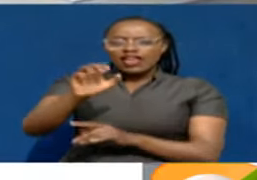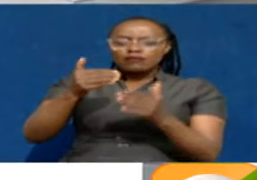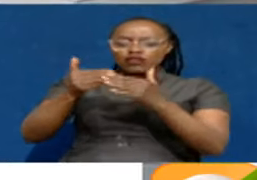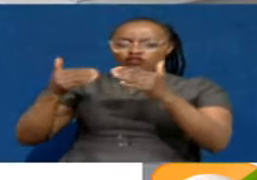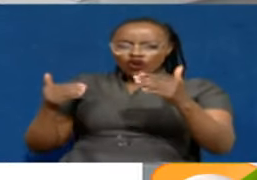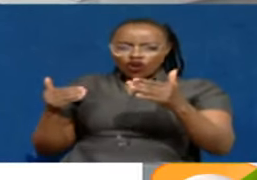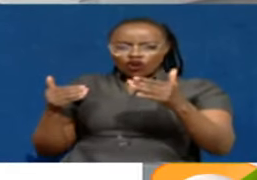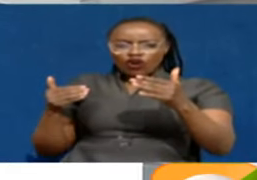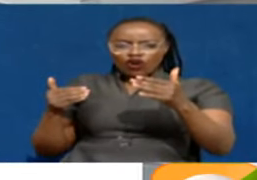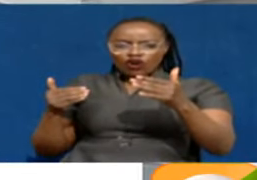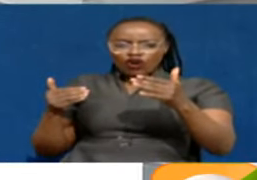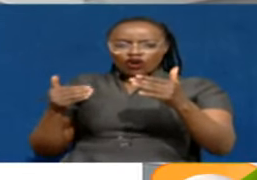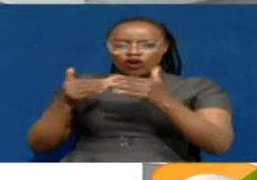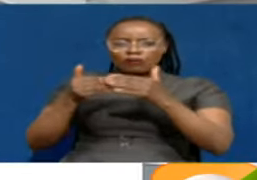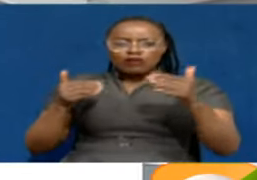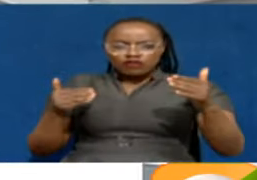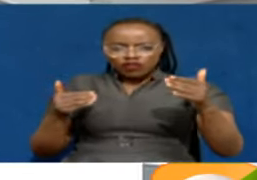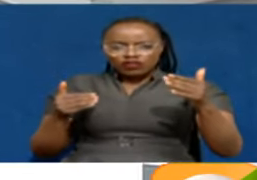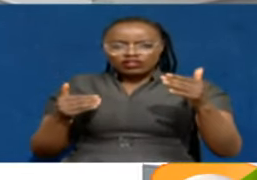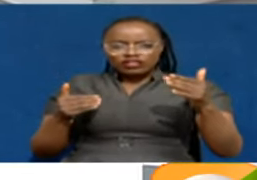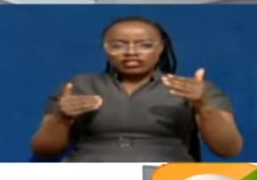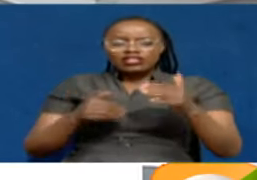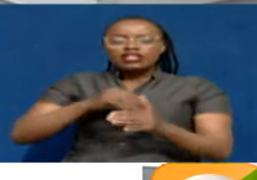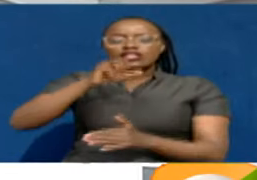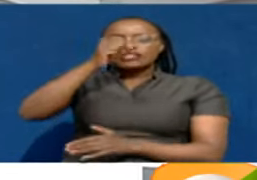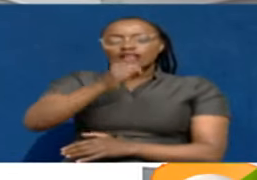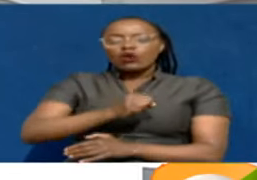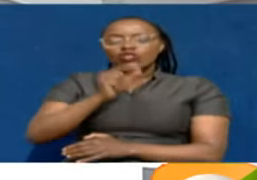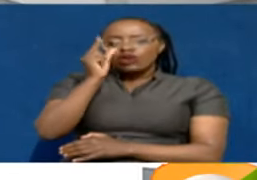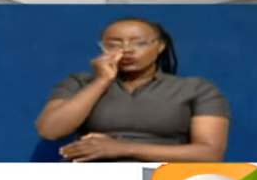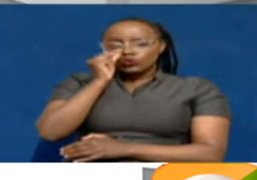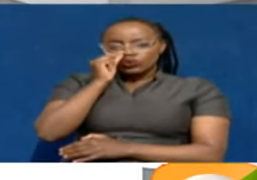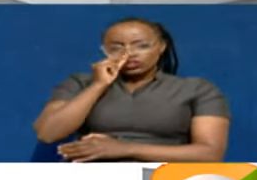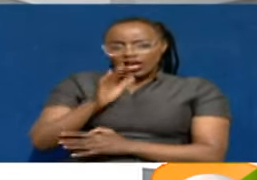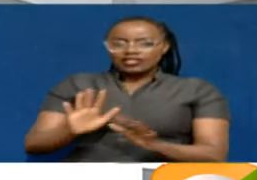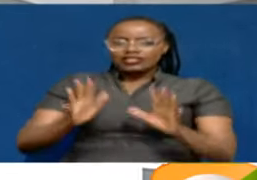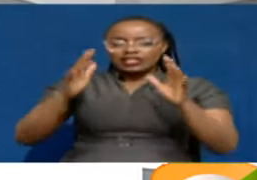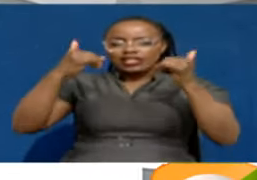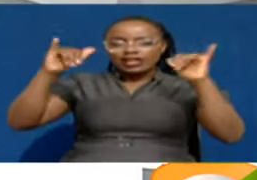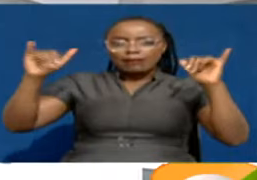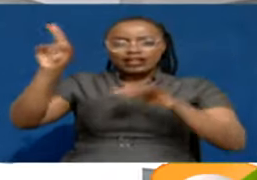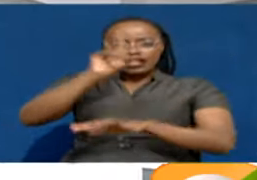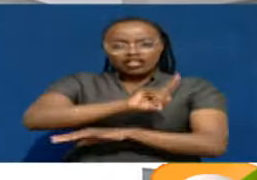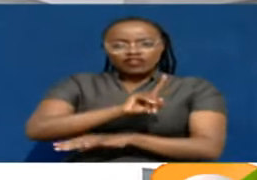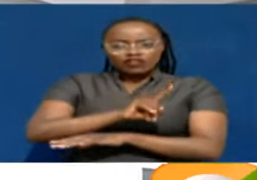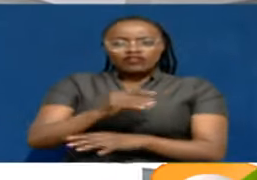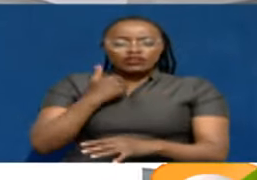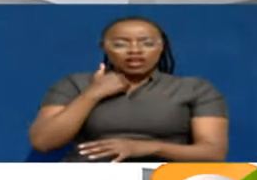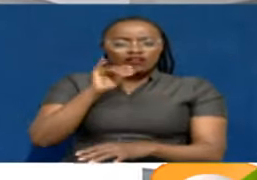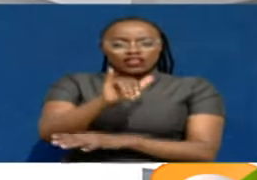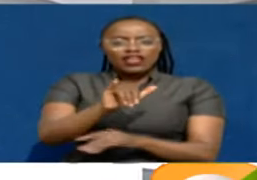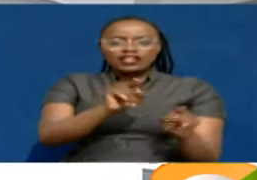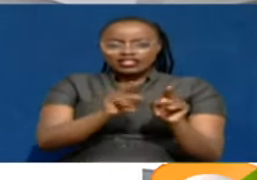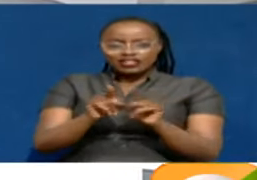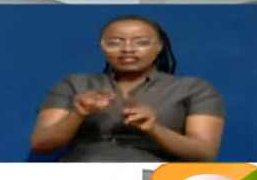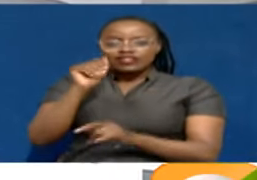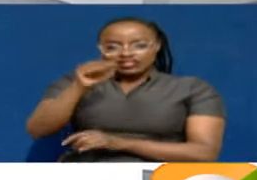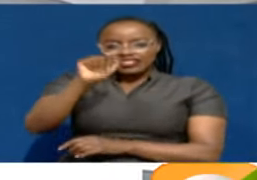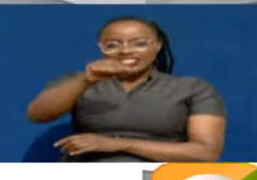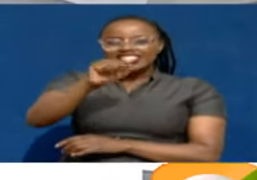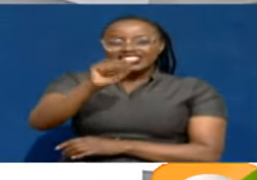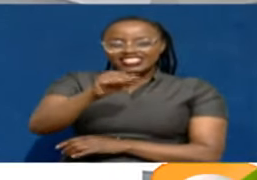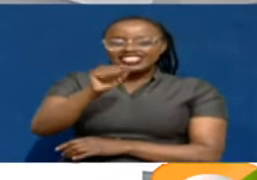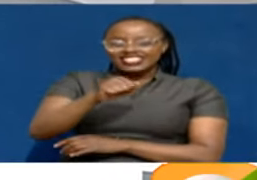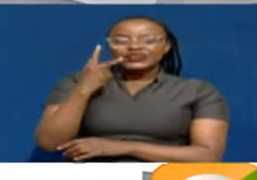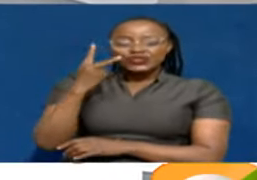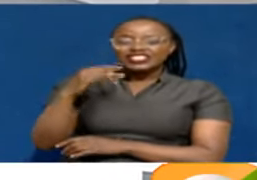of the 10th Independence South Anniversary Sudan. For South Sudan. And yes. Yes. You and I covered that. Jamila, I think you were there. I was there too.